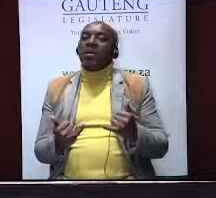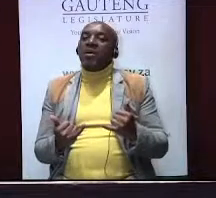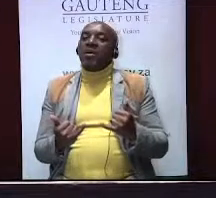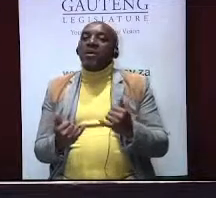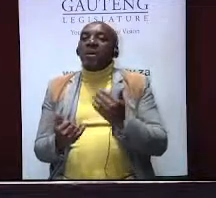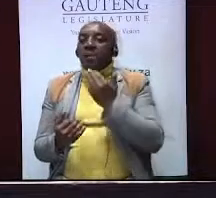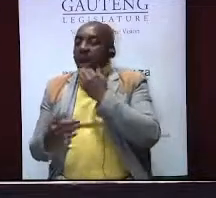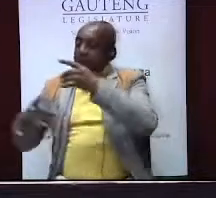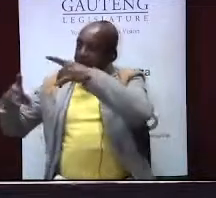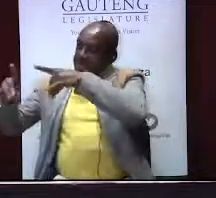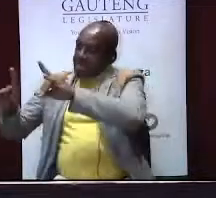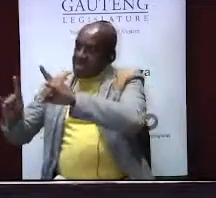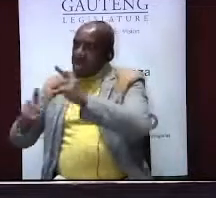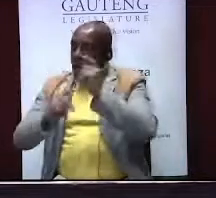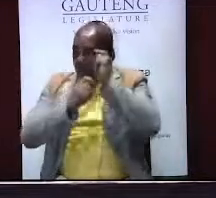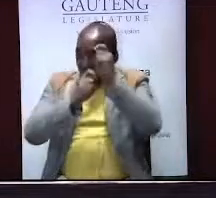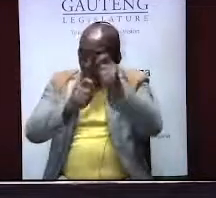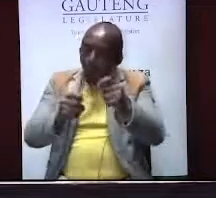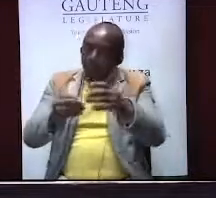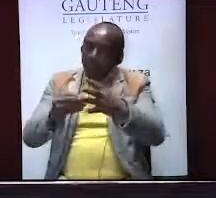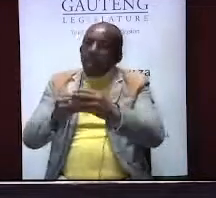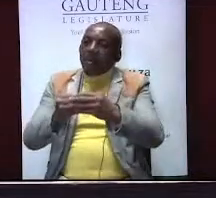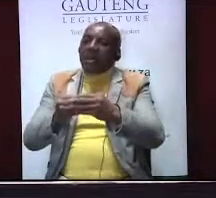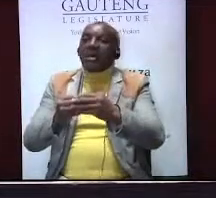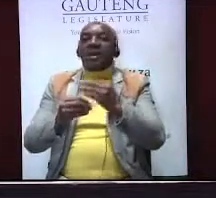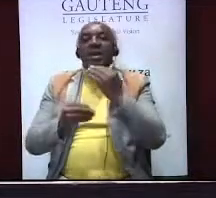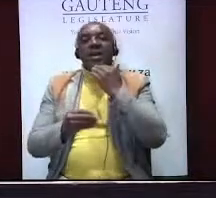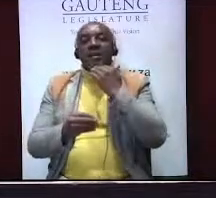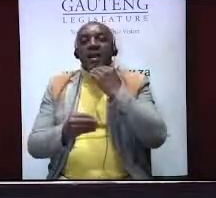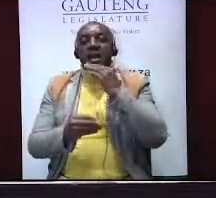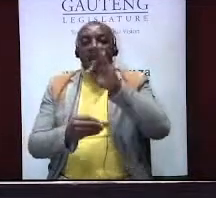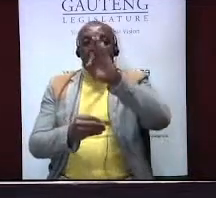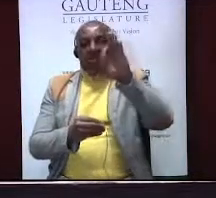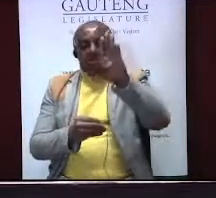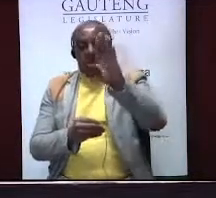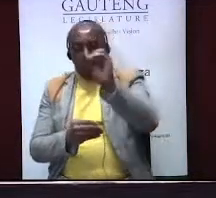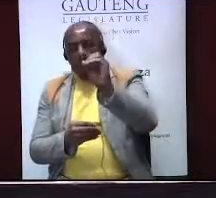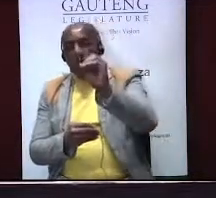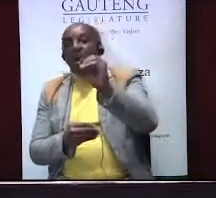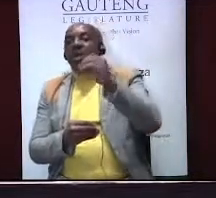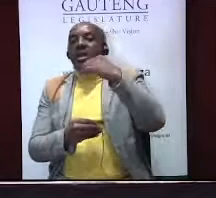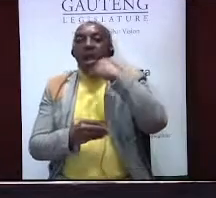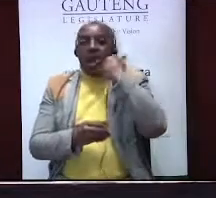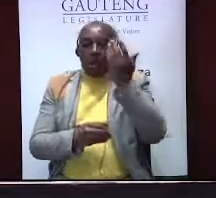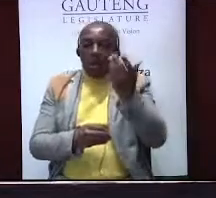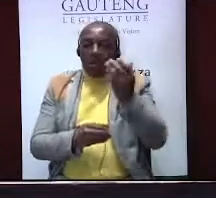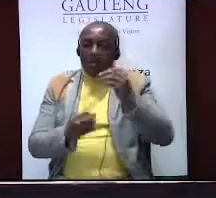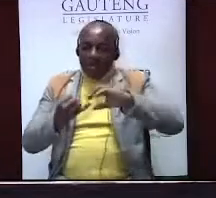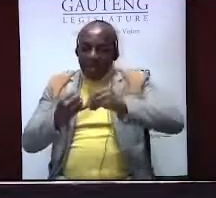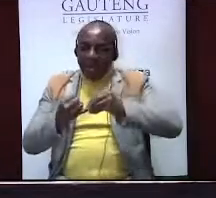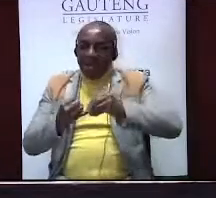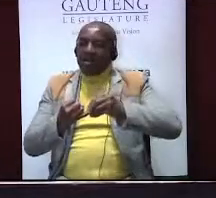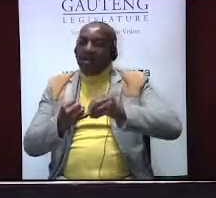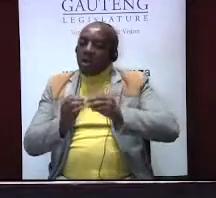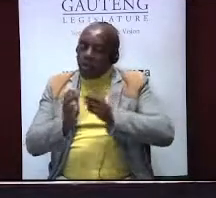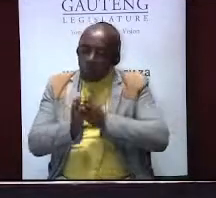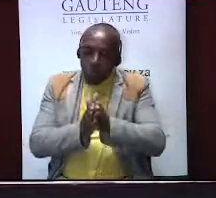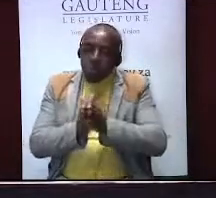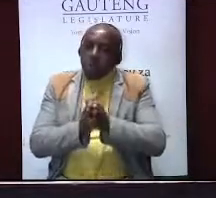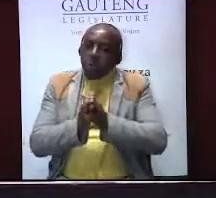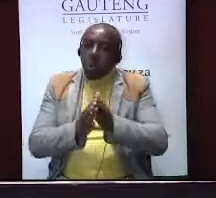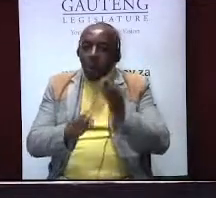honorable members and my faith-based organizations, I want to really encourage you to say, let's work